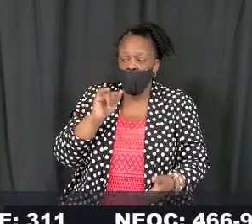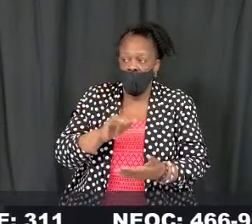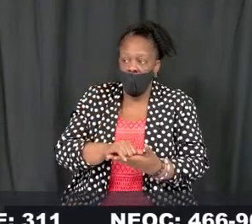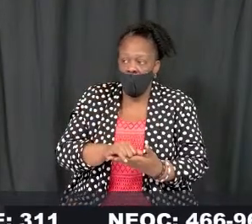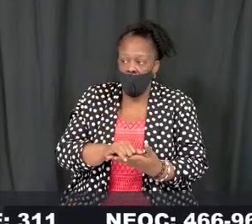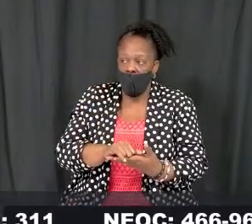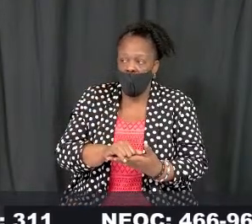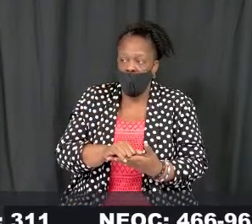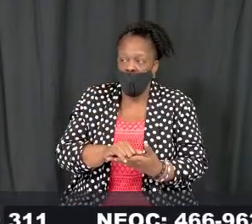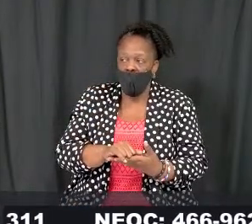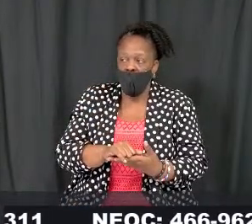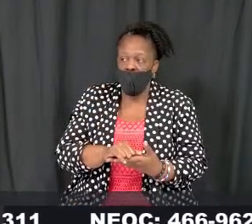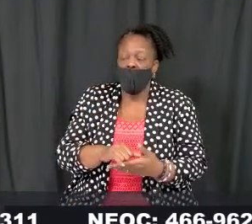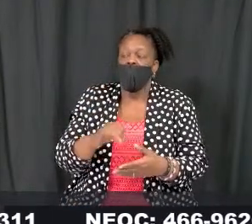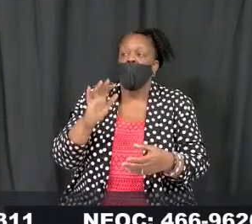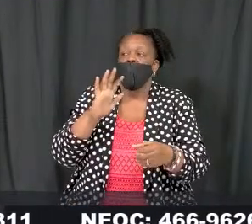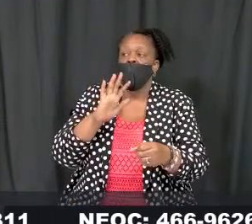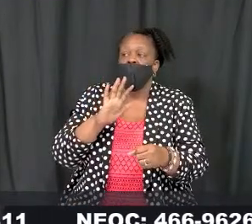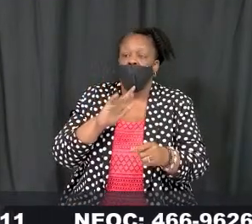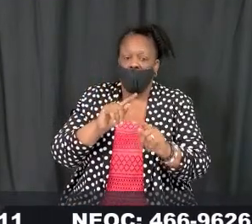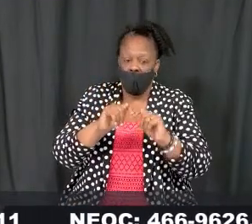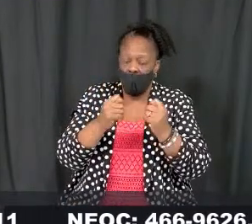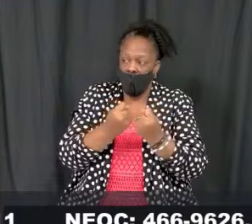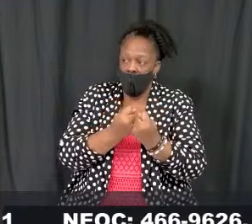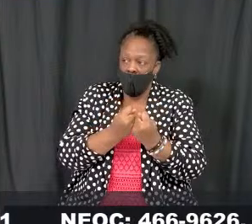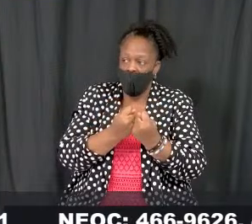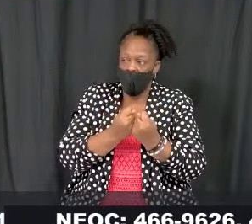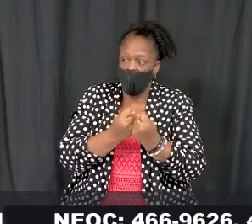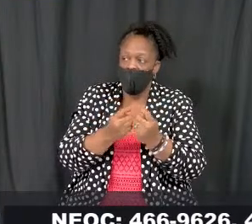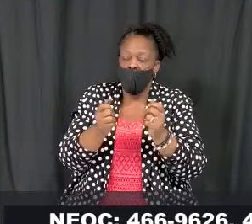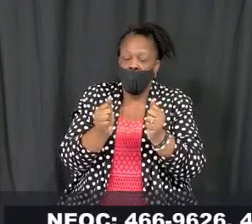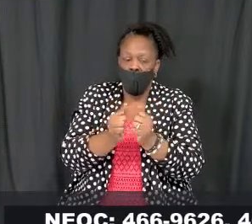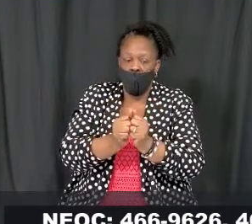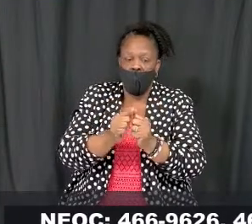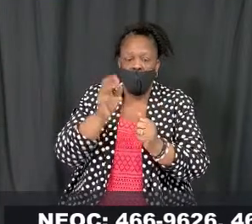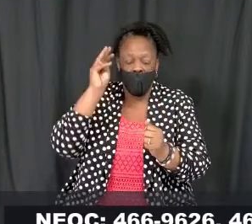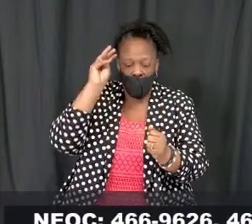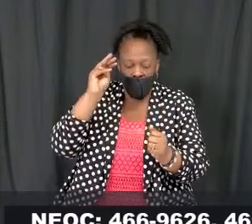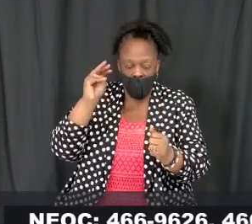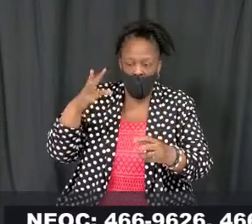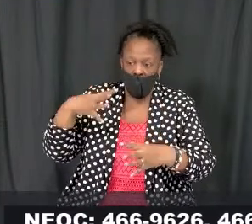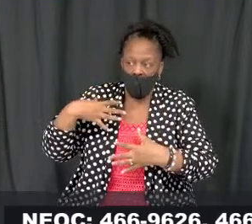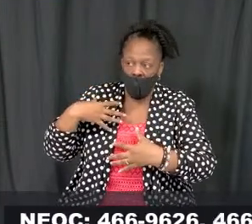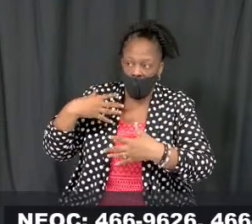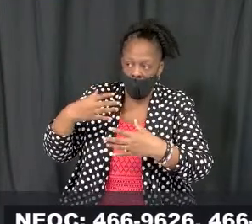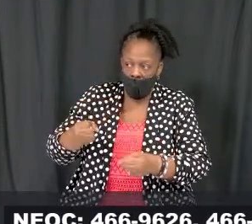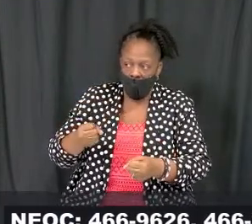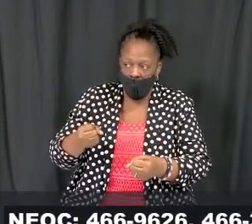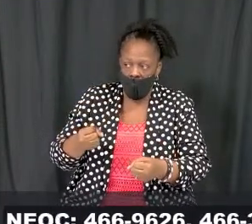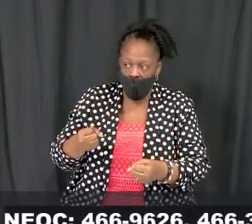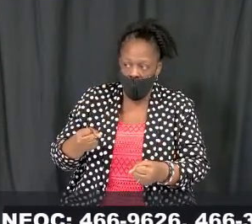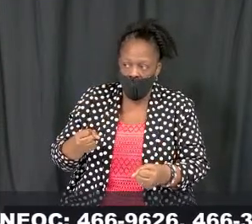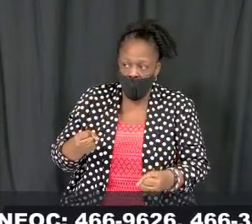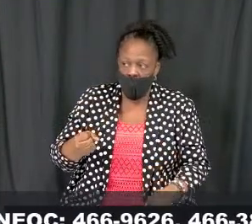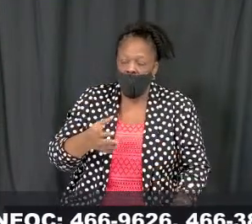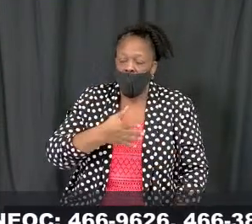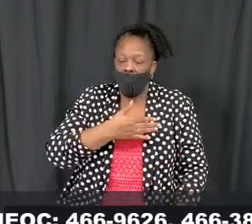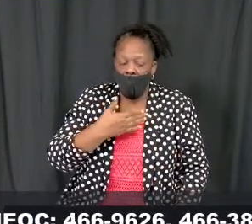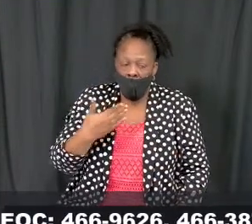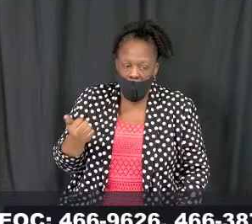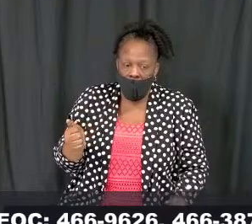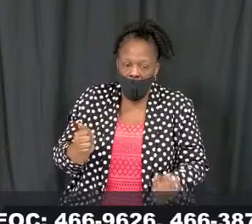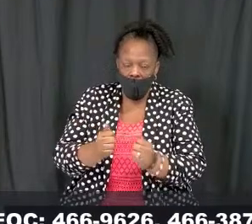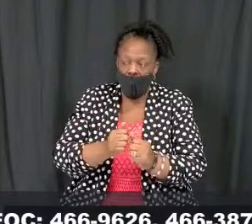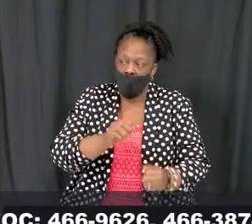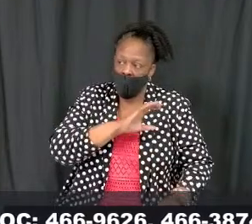National COVID-19 Task Force, in collaboration with the Ministry of Health and also with the security